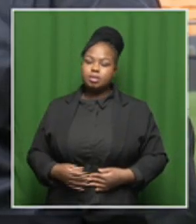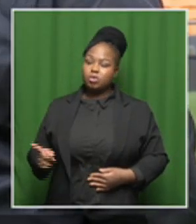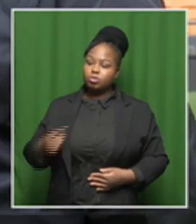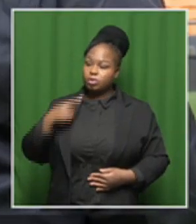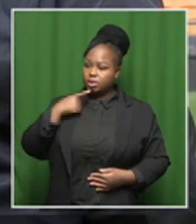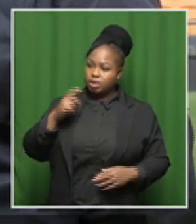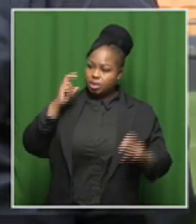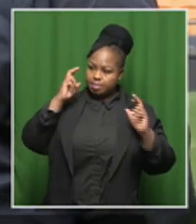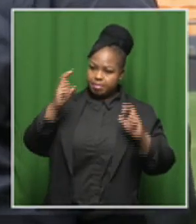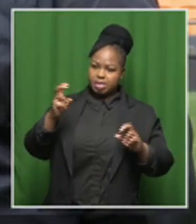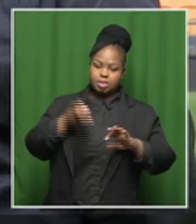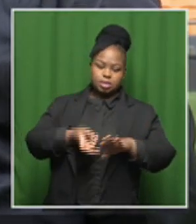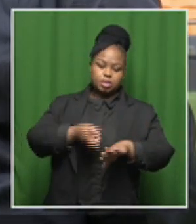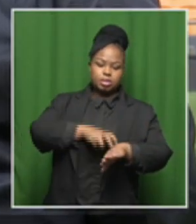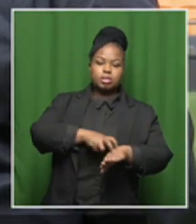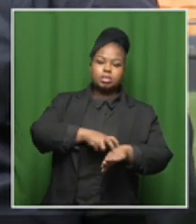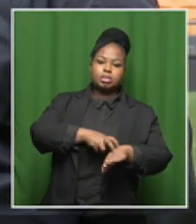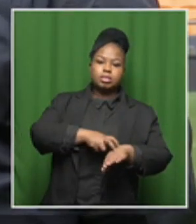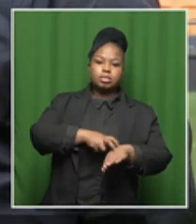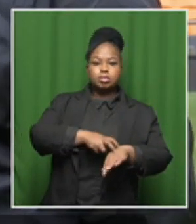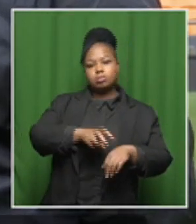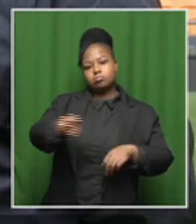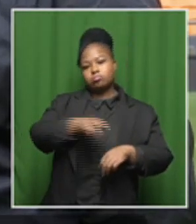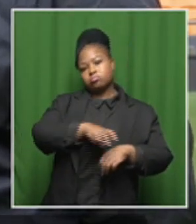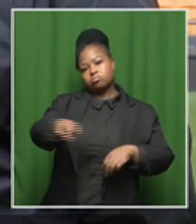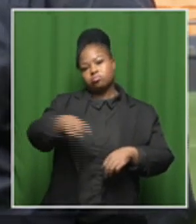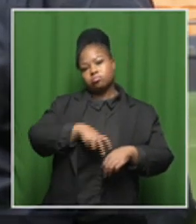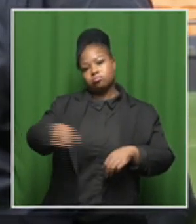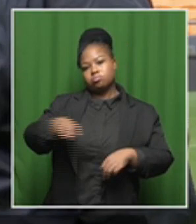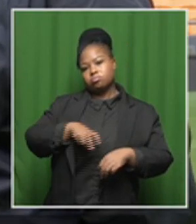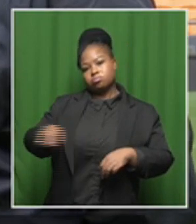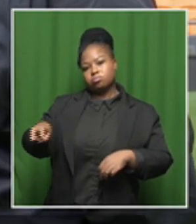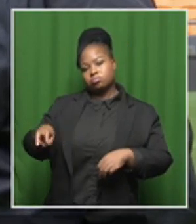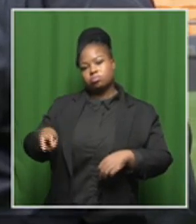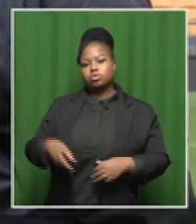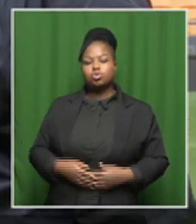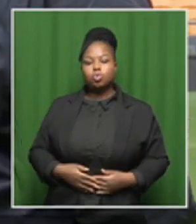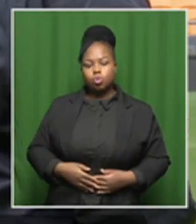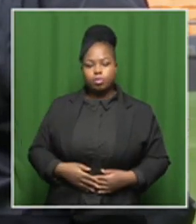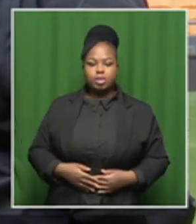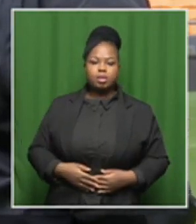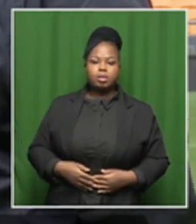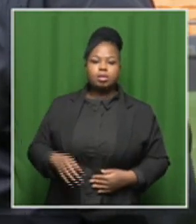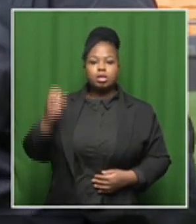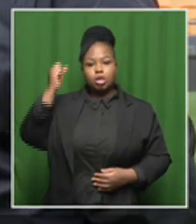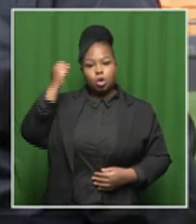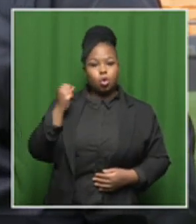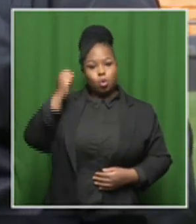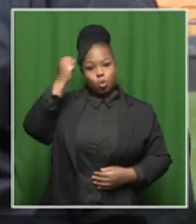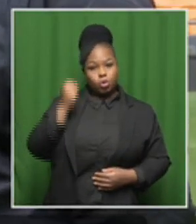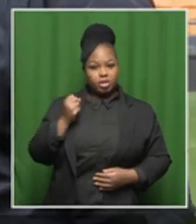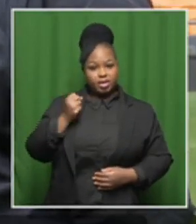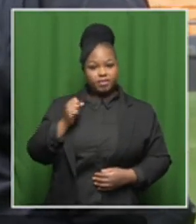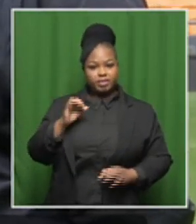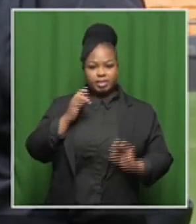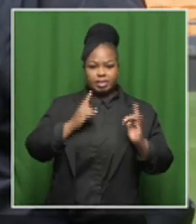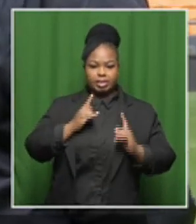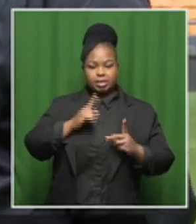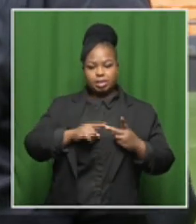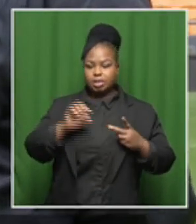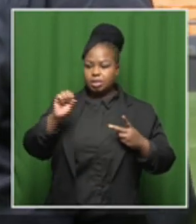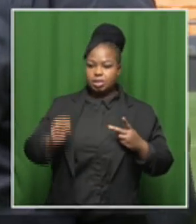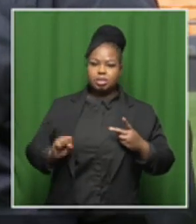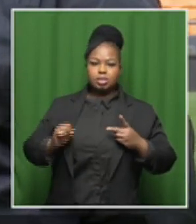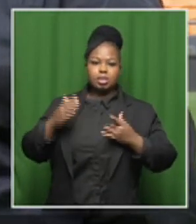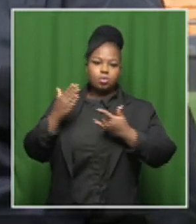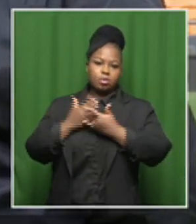to, and then I would like to call it an express park and ride at Gold Reef City and at Southgate,